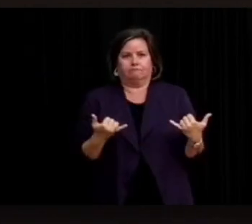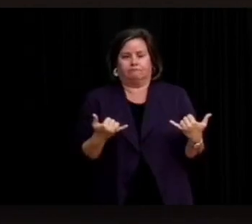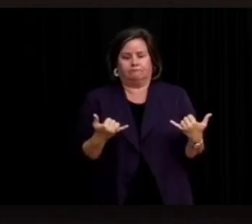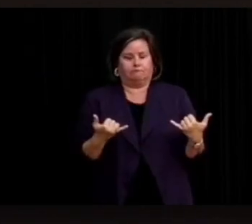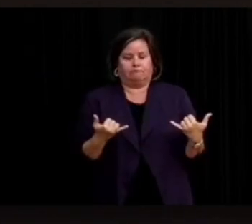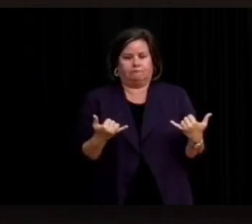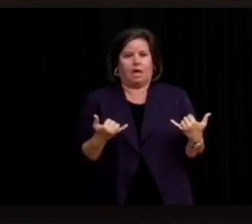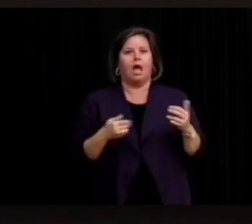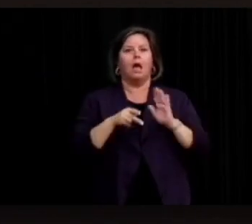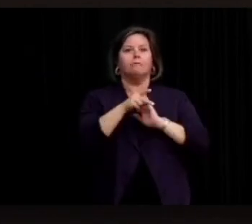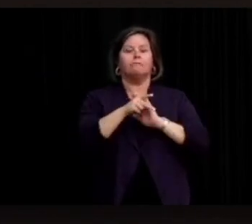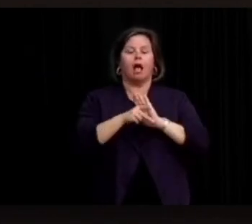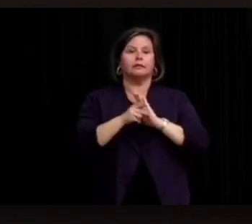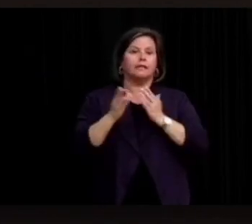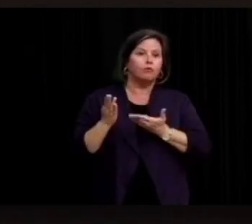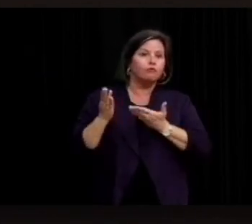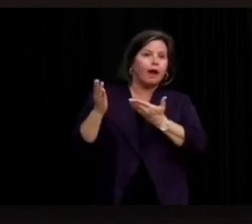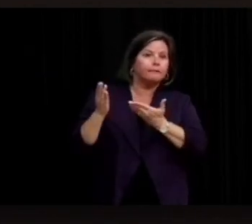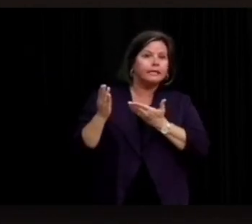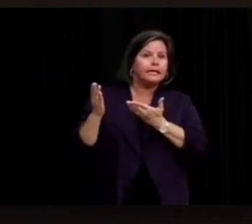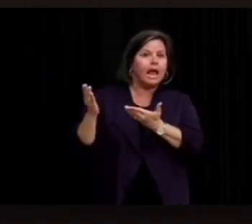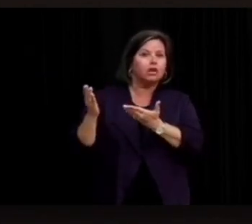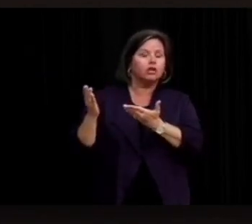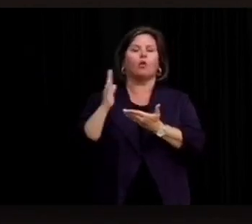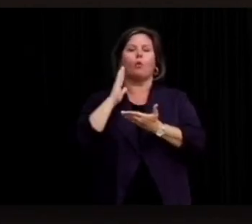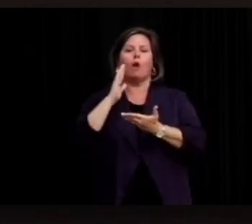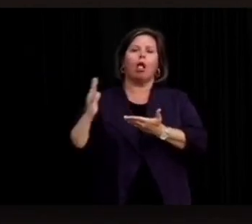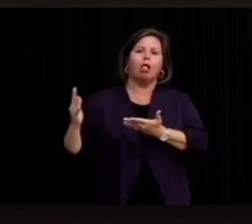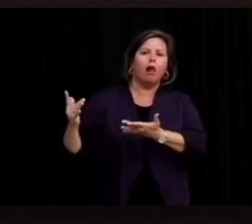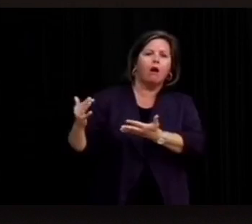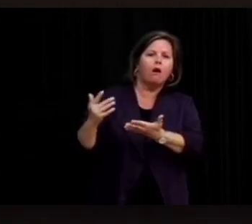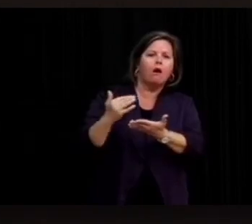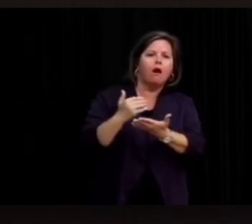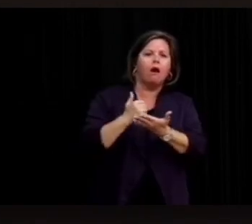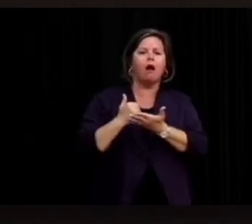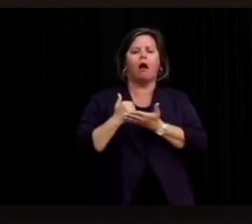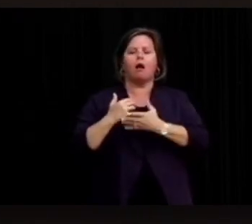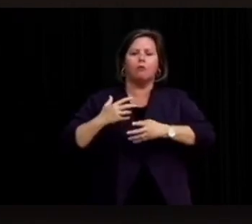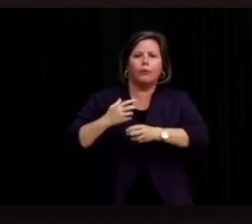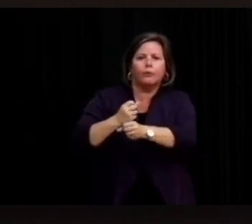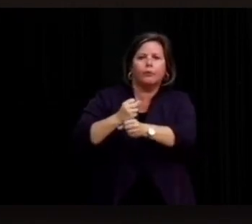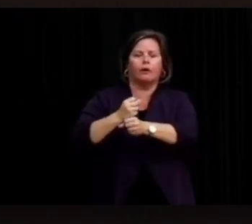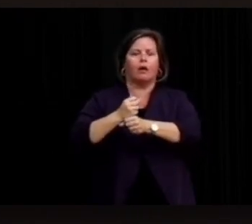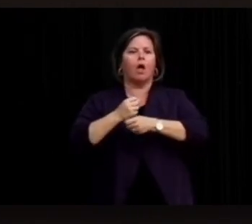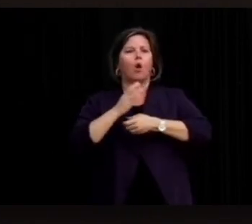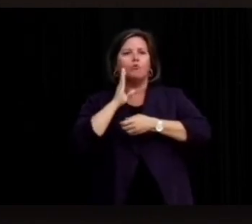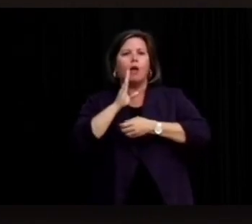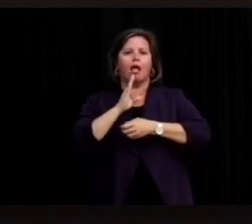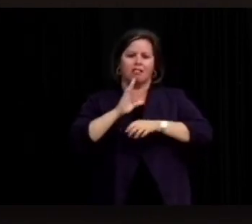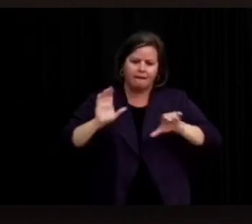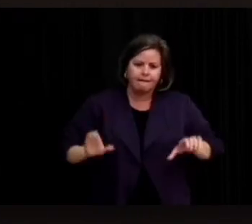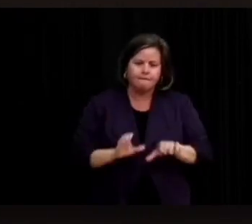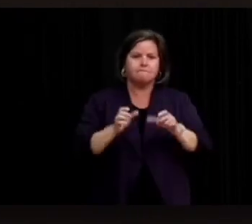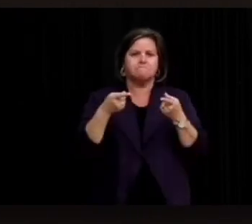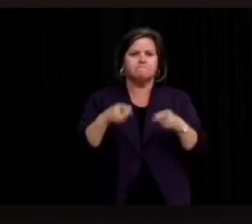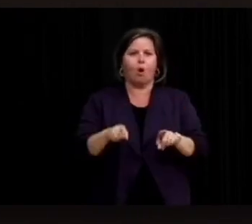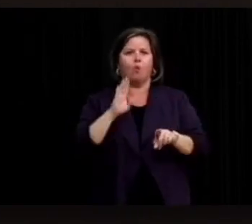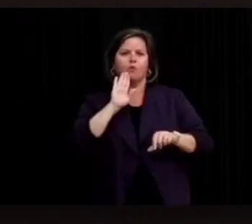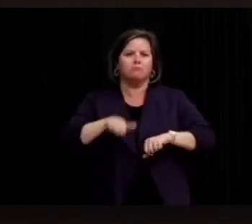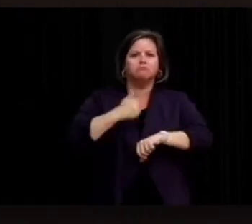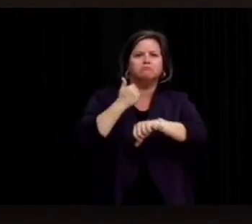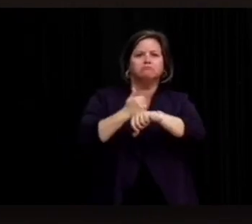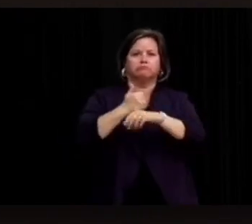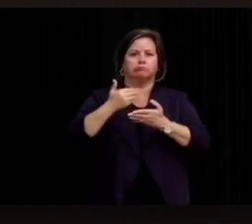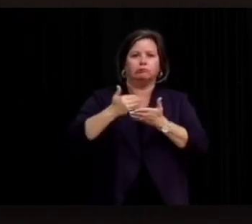The policy recommendations that have been submitted will be compiled, and we fully intend to take action to see that they're implemented,